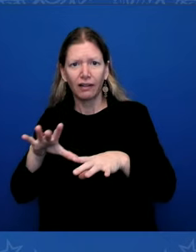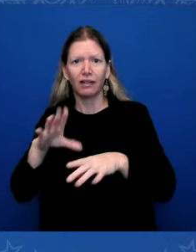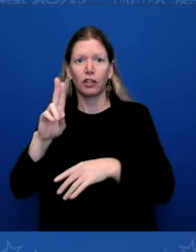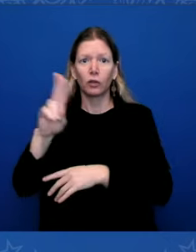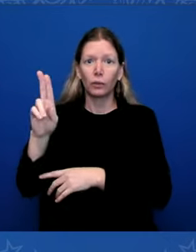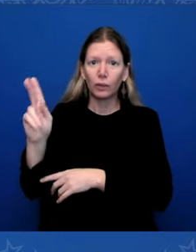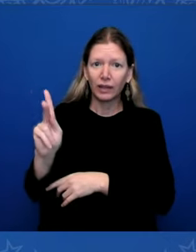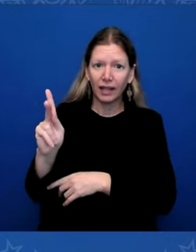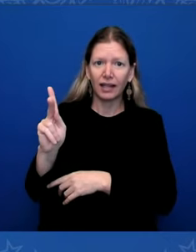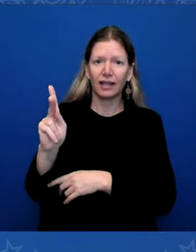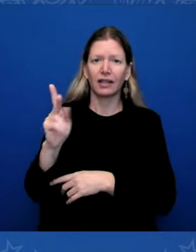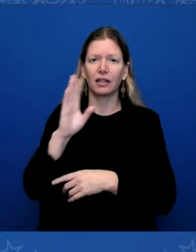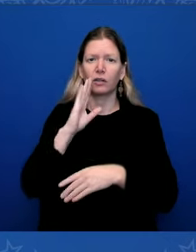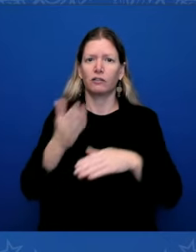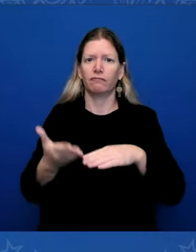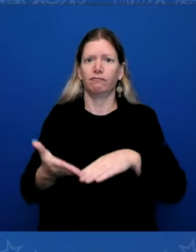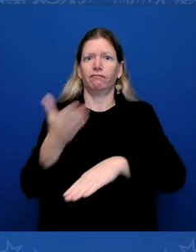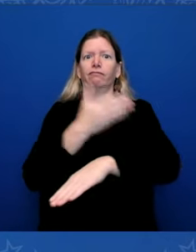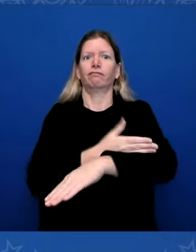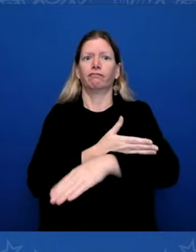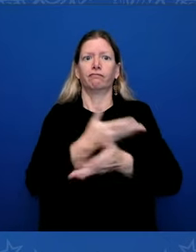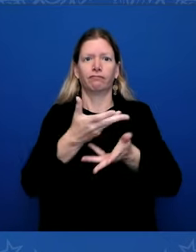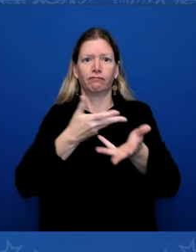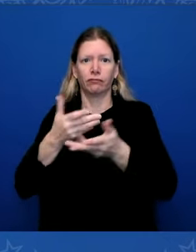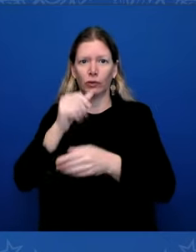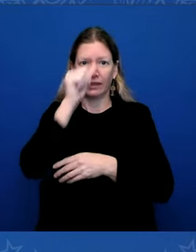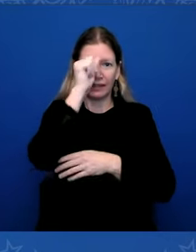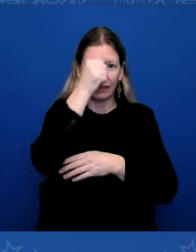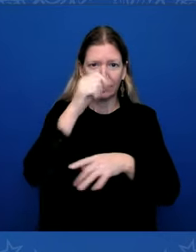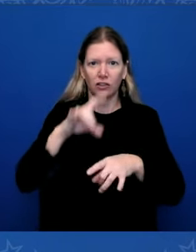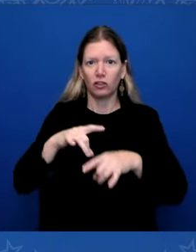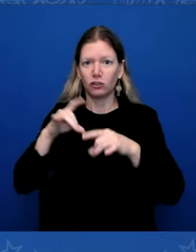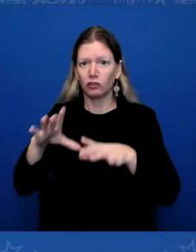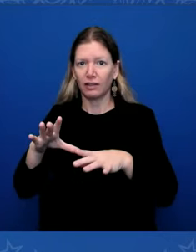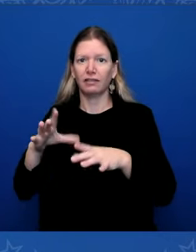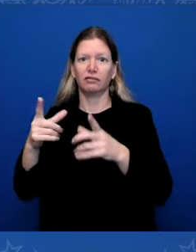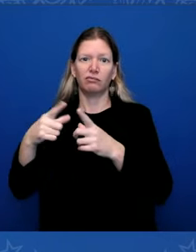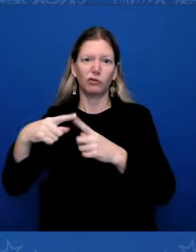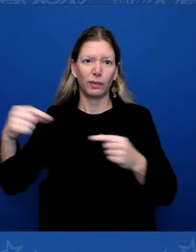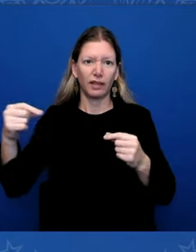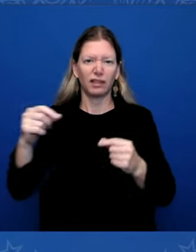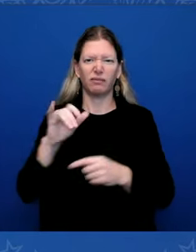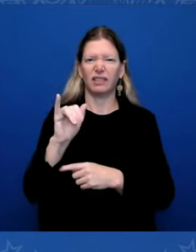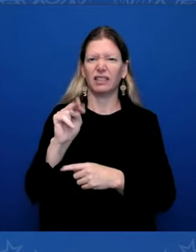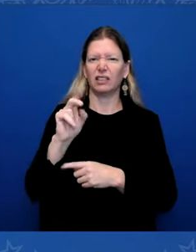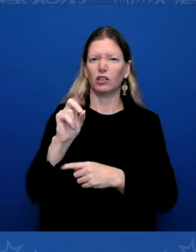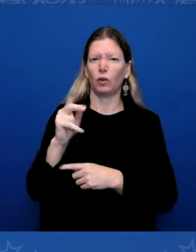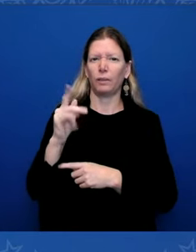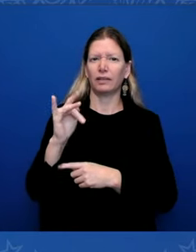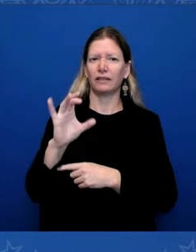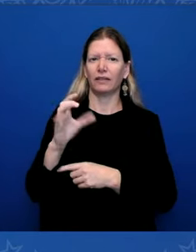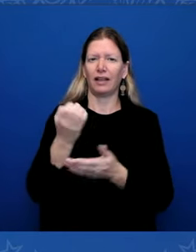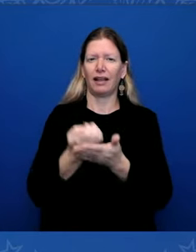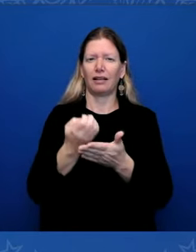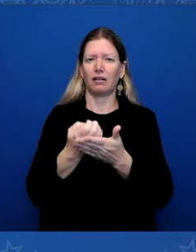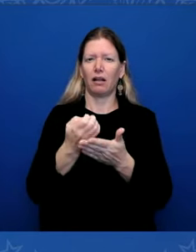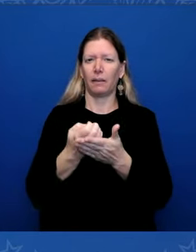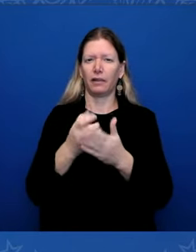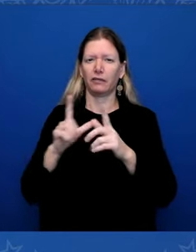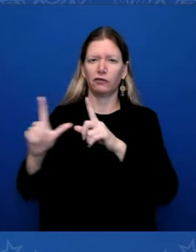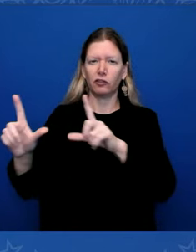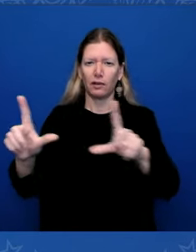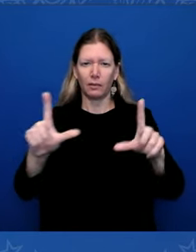Economic Framework for Prosperity, and all the effort we've advanced from day one of my administration to demonstrate to